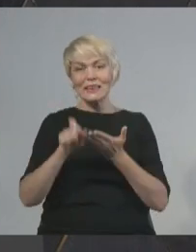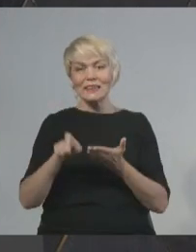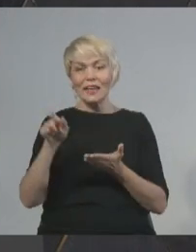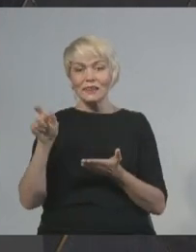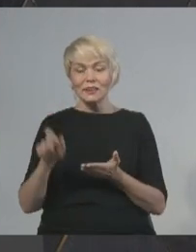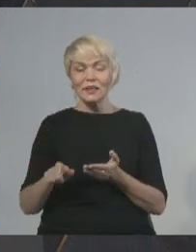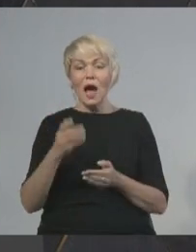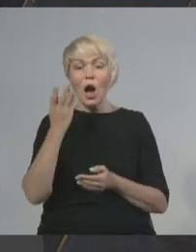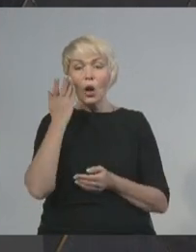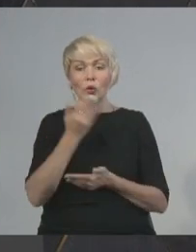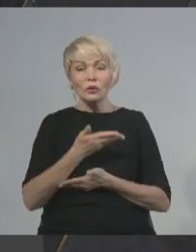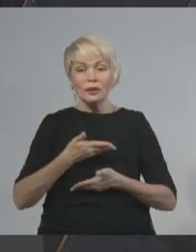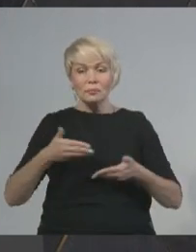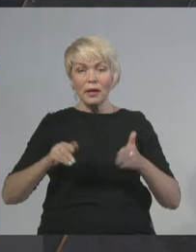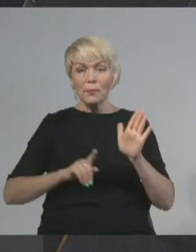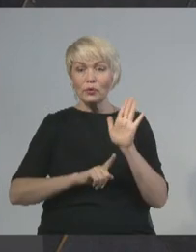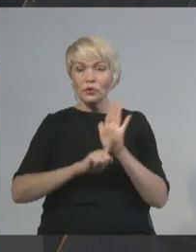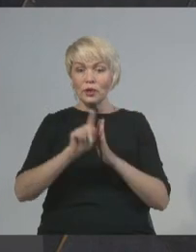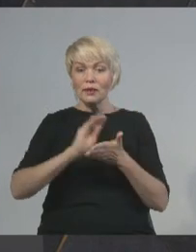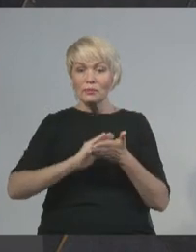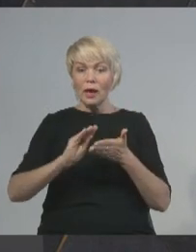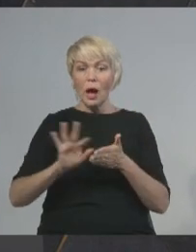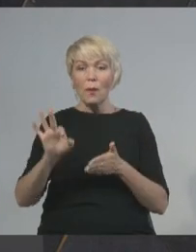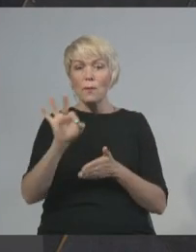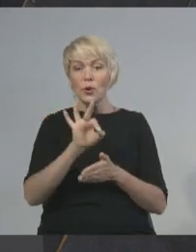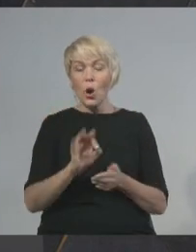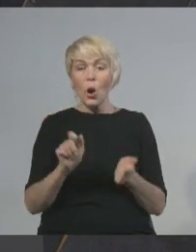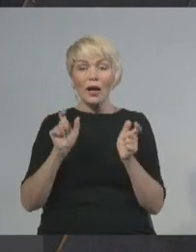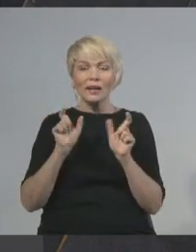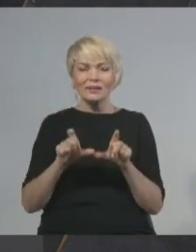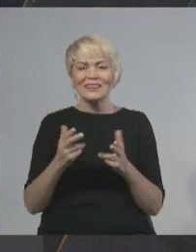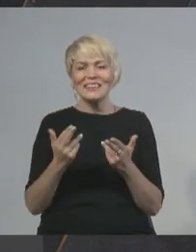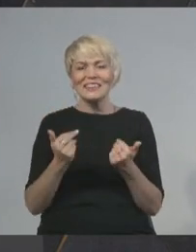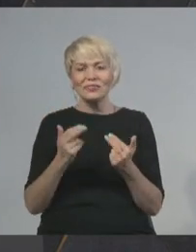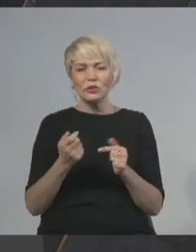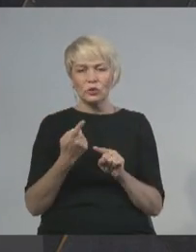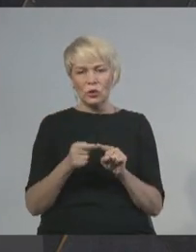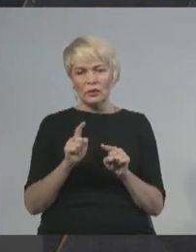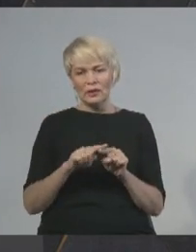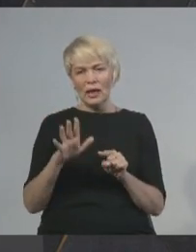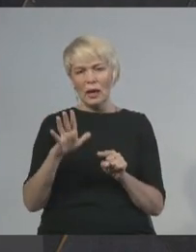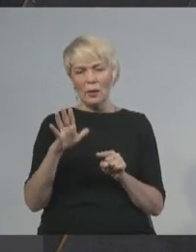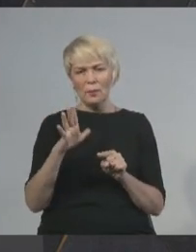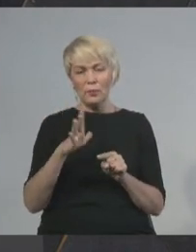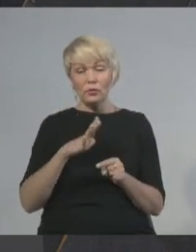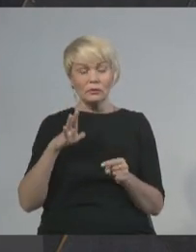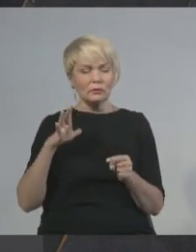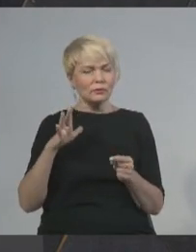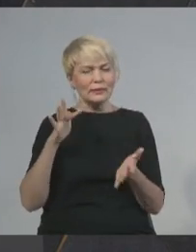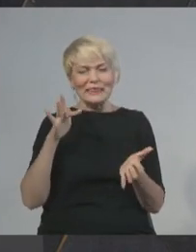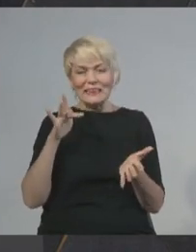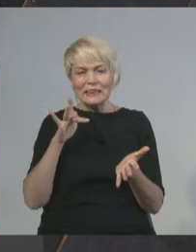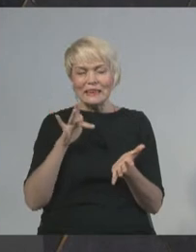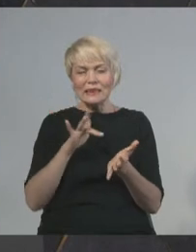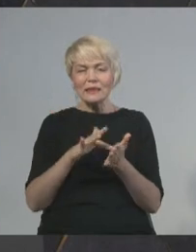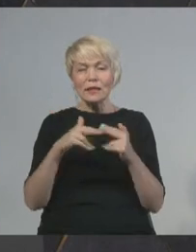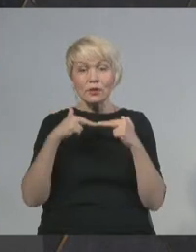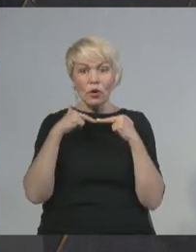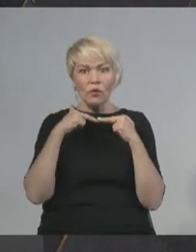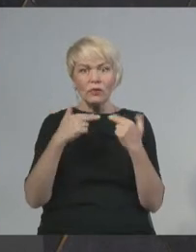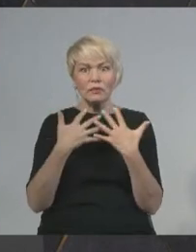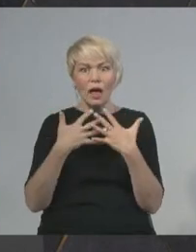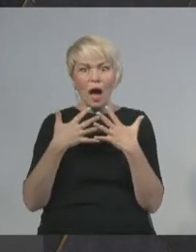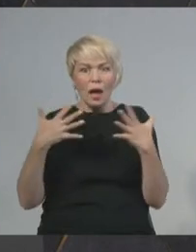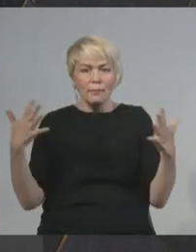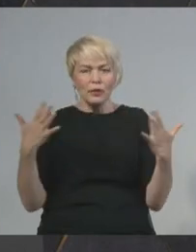if this is the content that the people need for example when we started writing about the lockdown of course